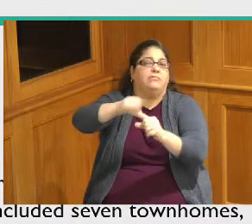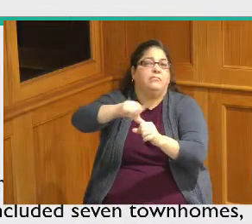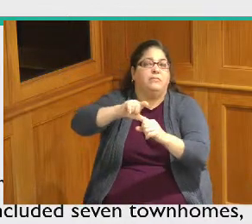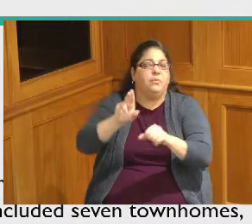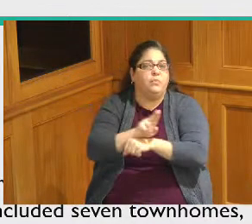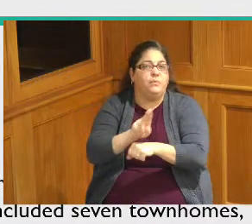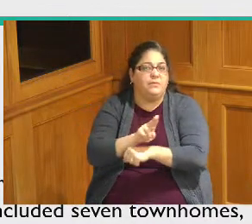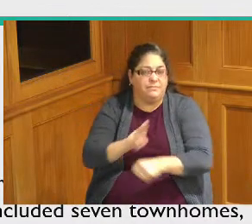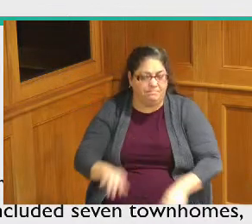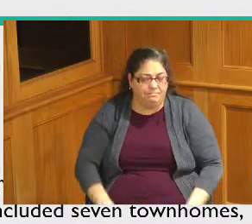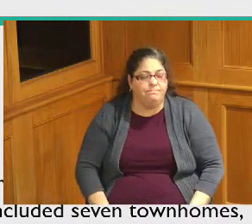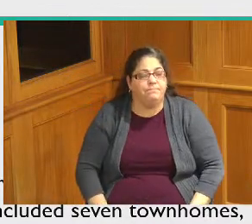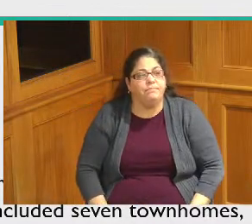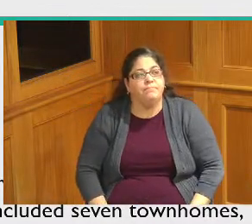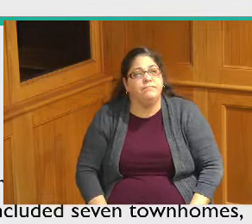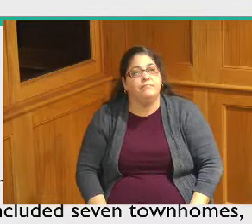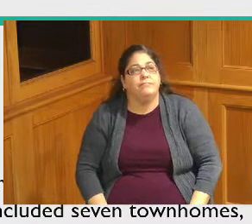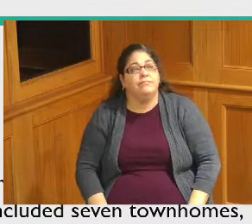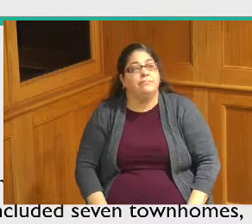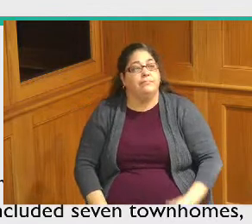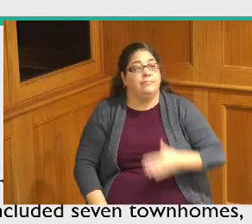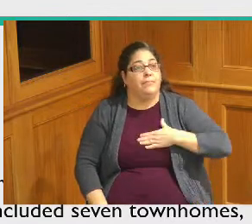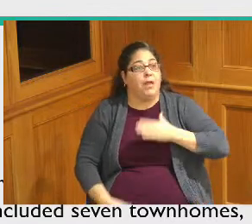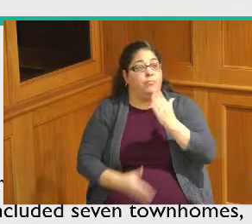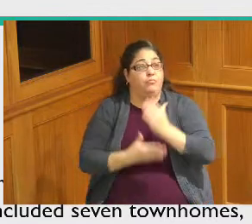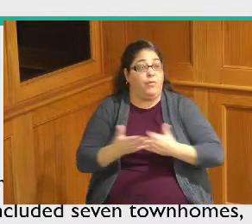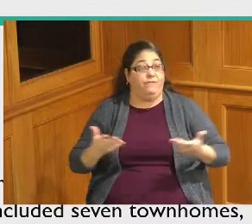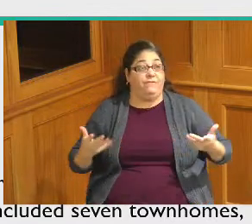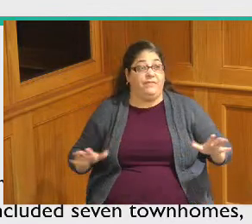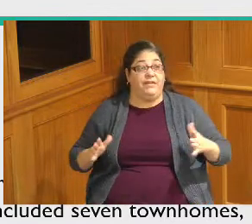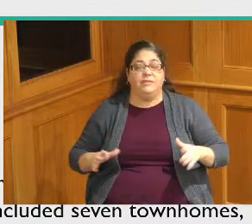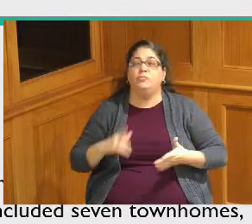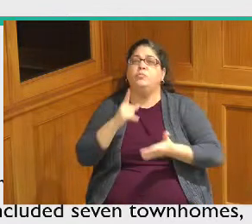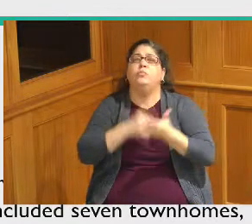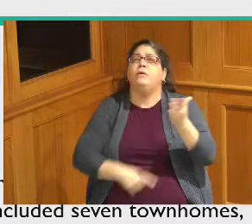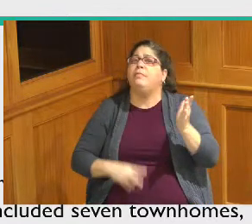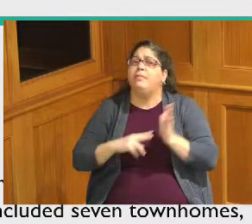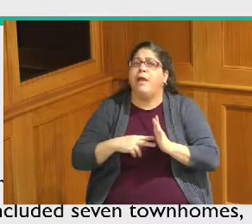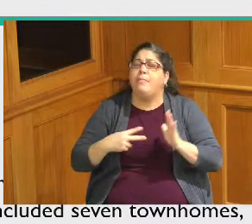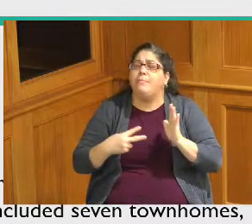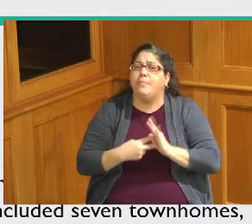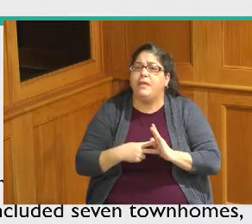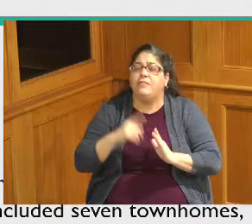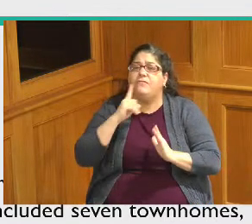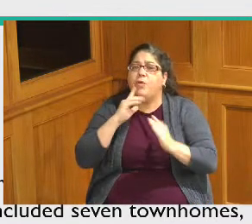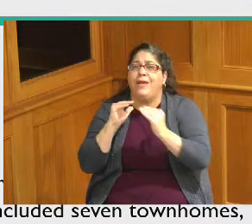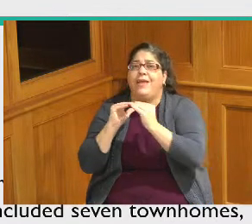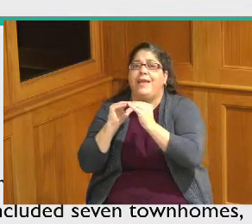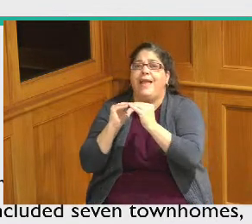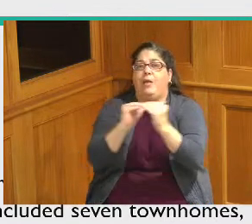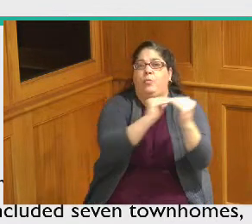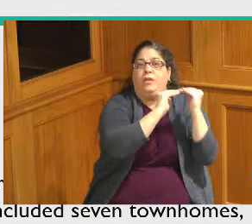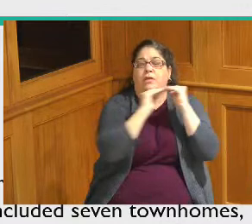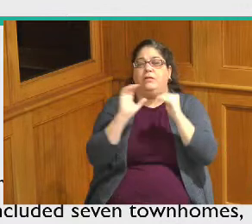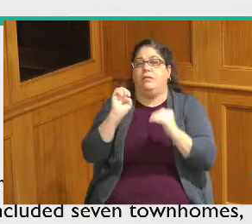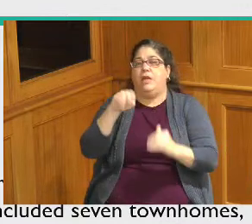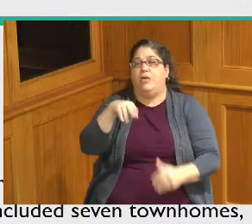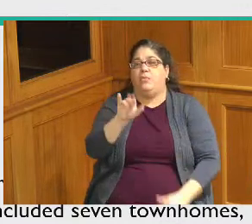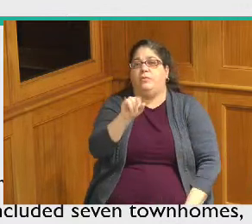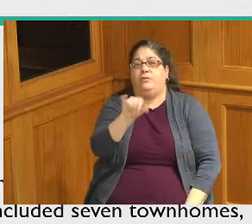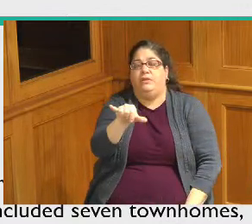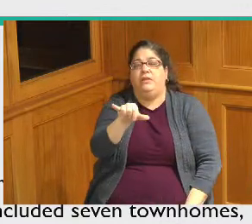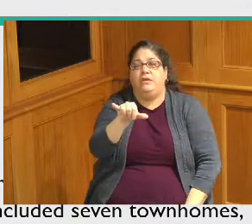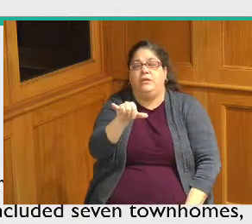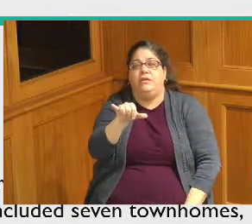And I just want to end my piece with what this means as far as equity framework. I think someone else came up and